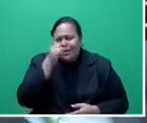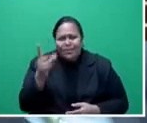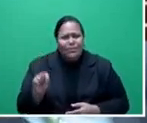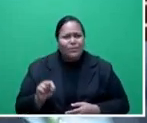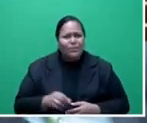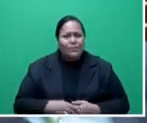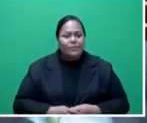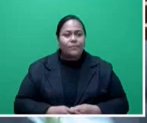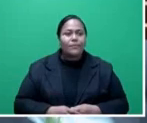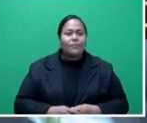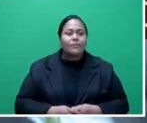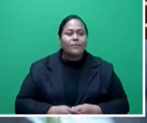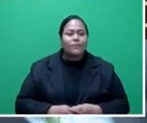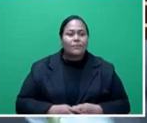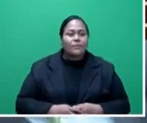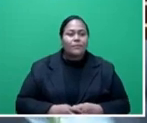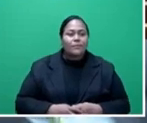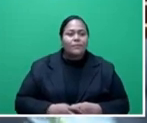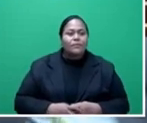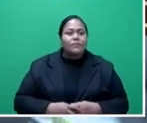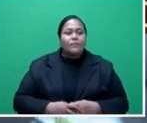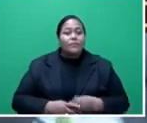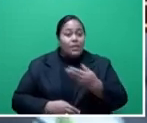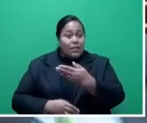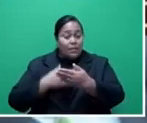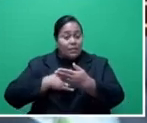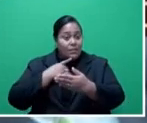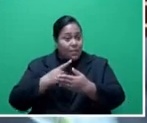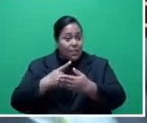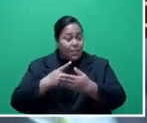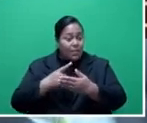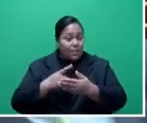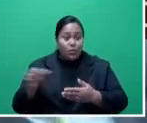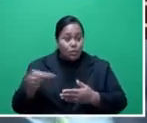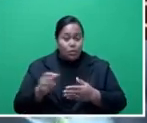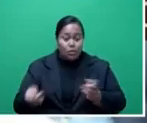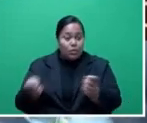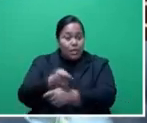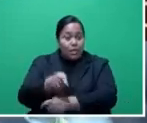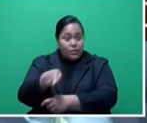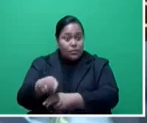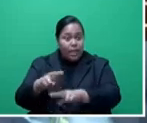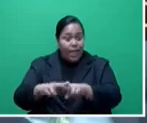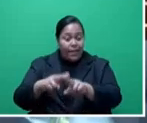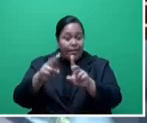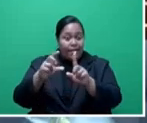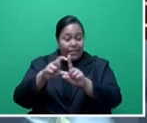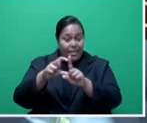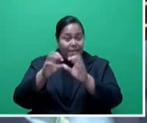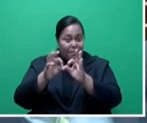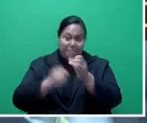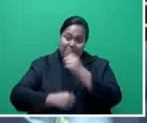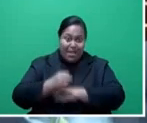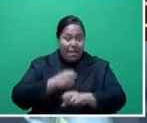simple. Is he equating is he trying to say that we should turn the FDB into NBF and turn it into